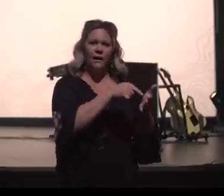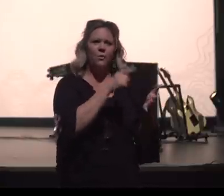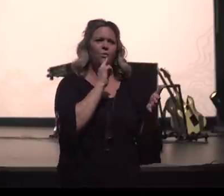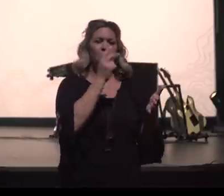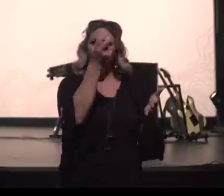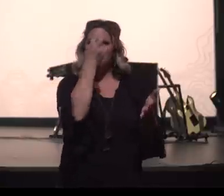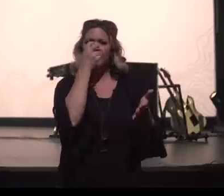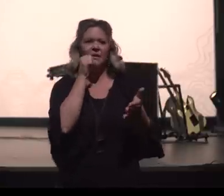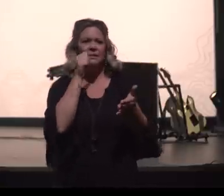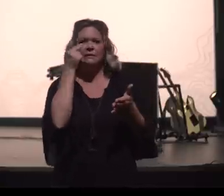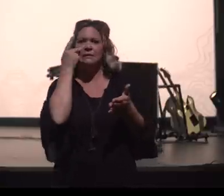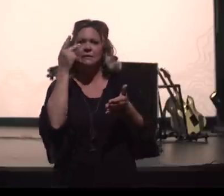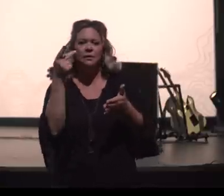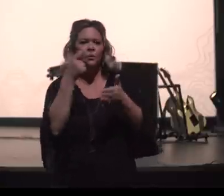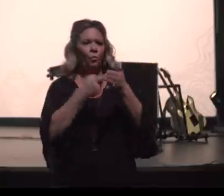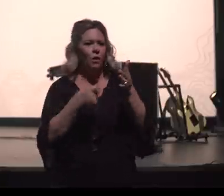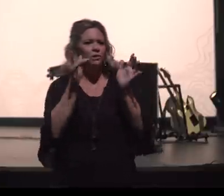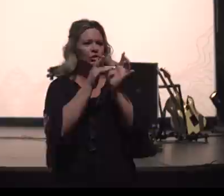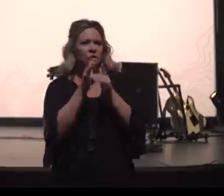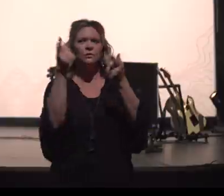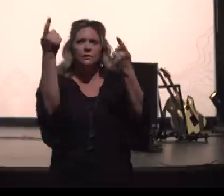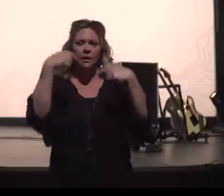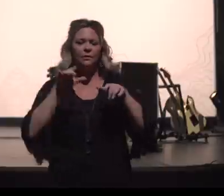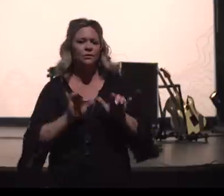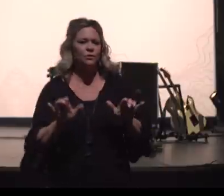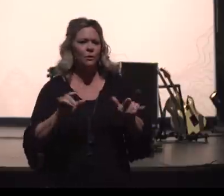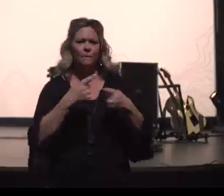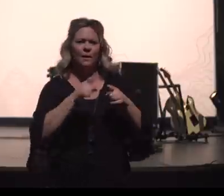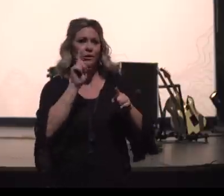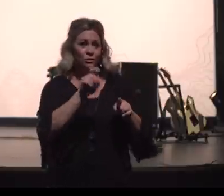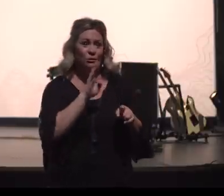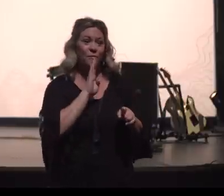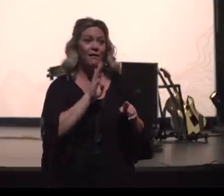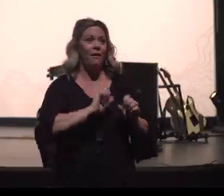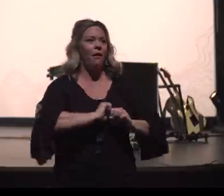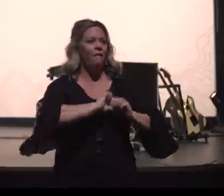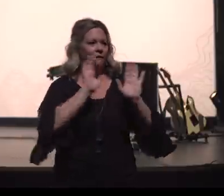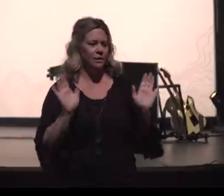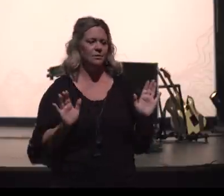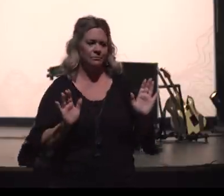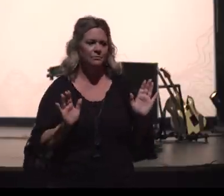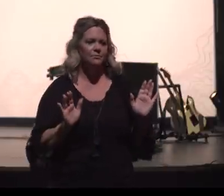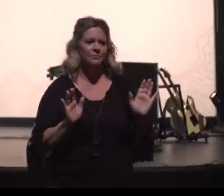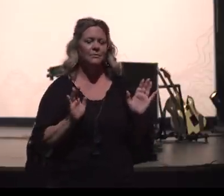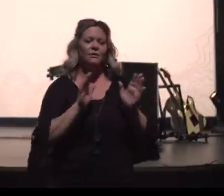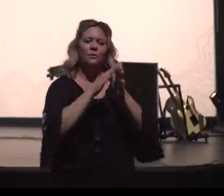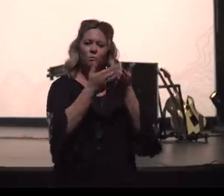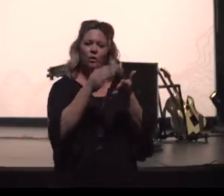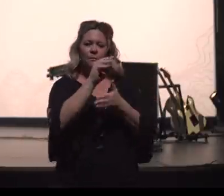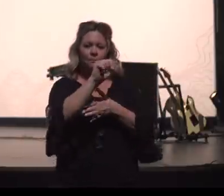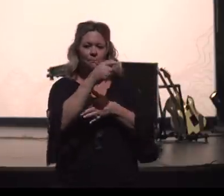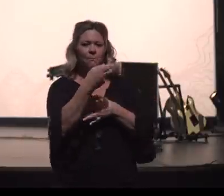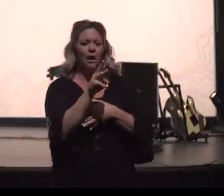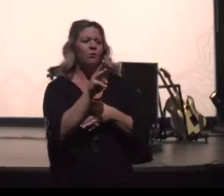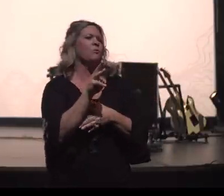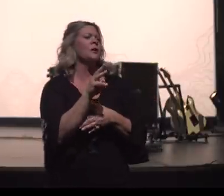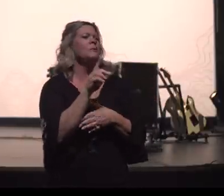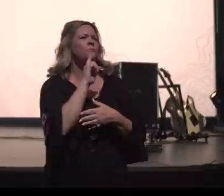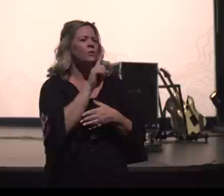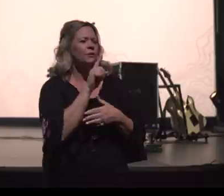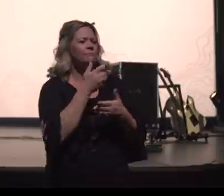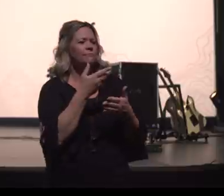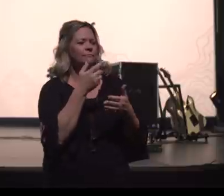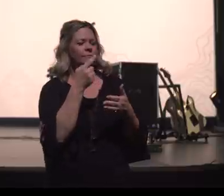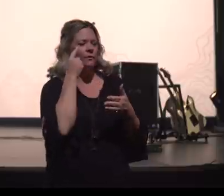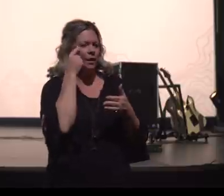it should have been 100% obvious to them. Let me just show you one example from the book of Matthew and just kind of let this sink in a little